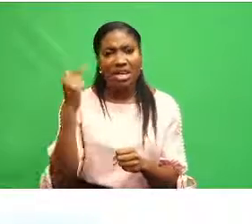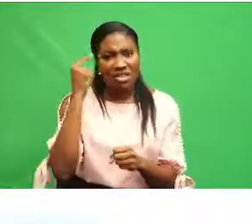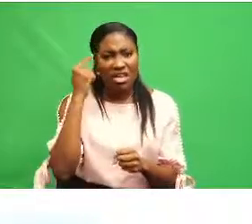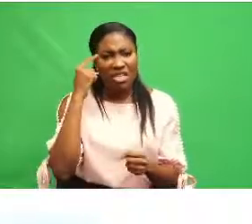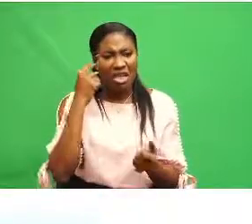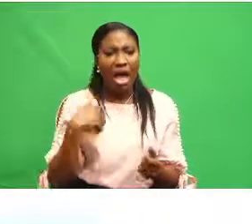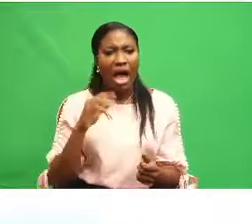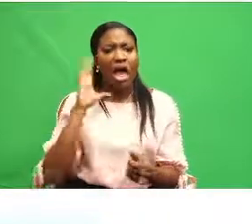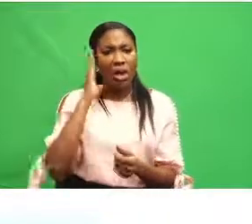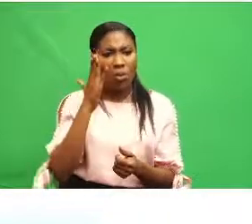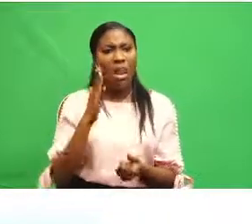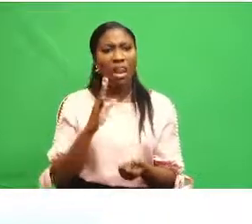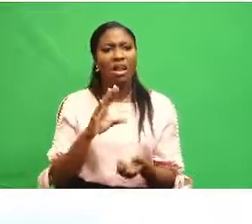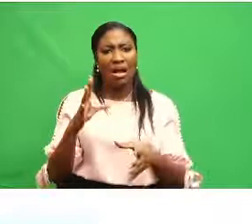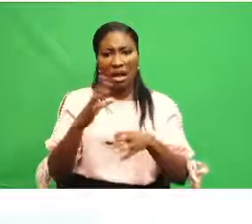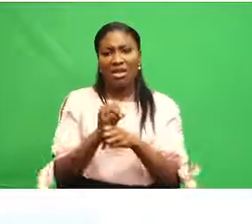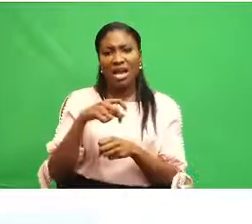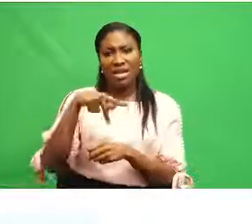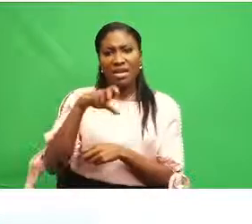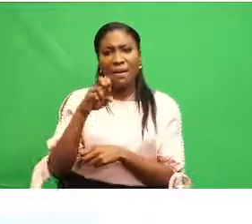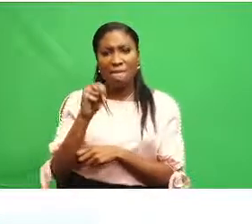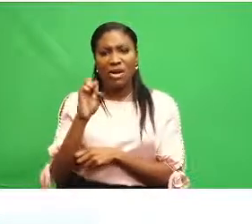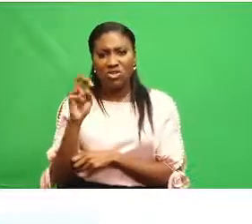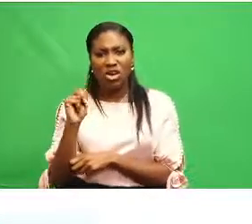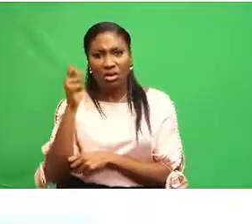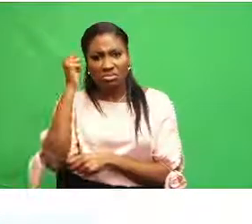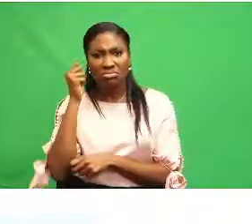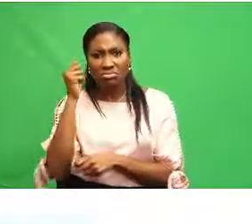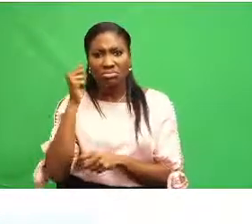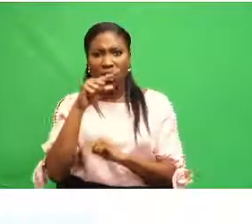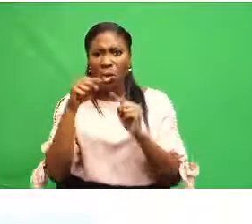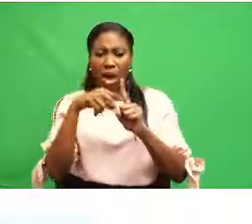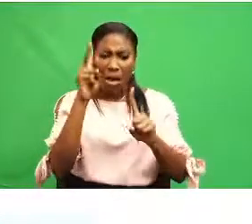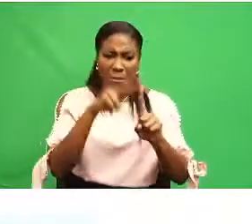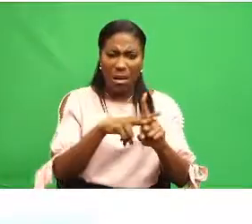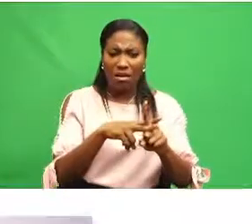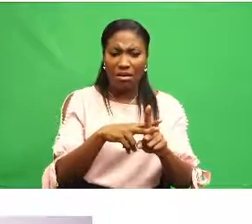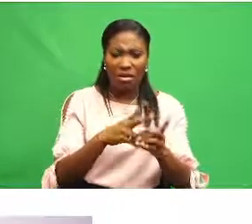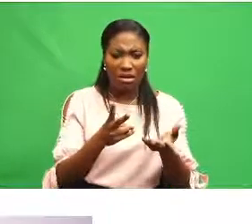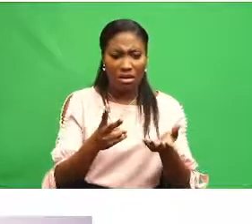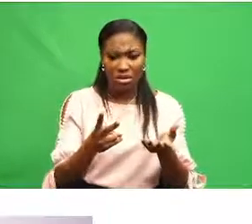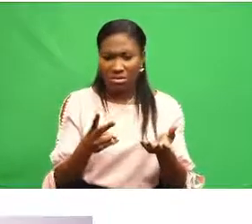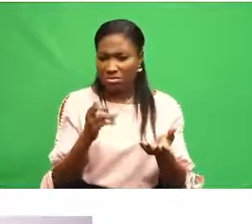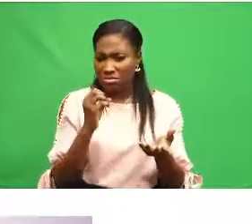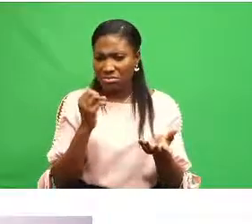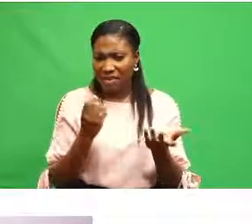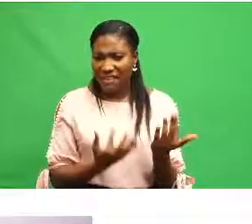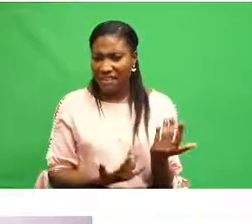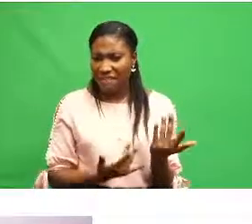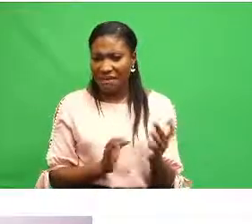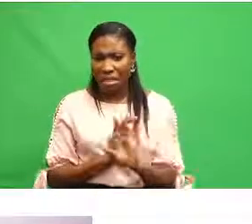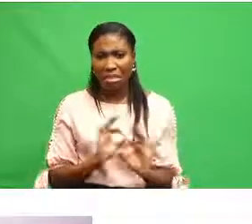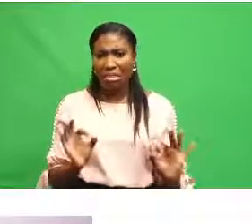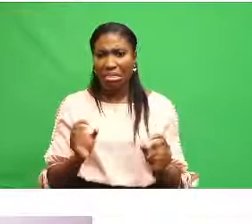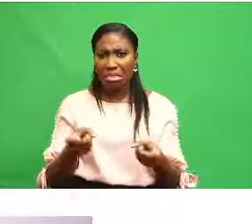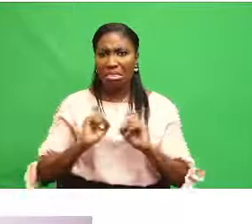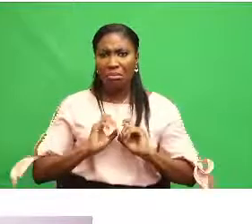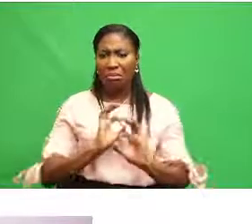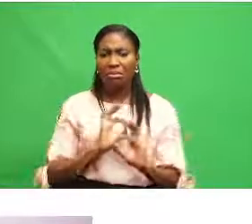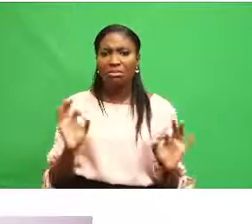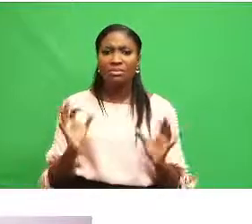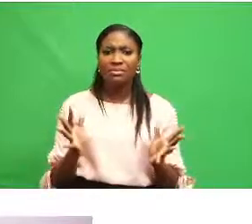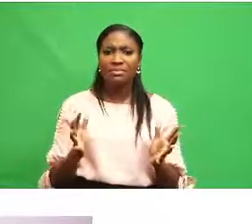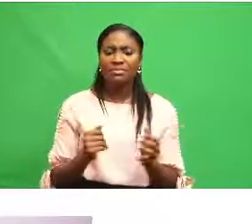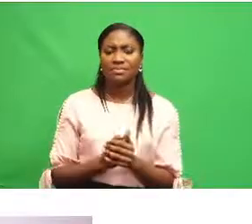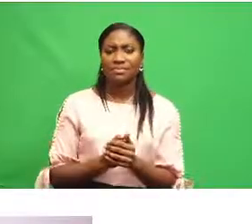to find that they're not. Well, the Act itself states the conditions that you have to